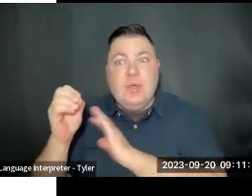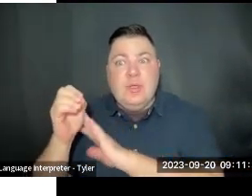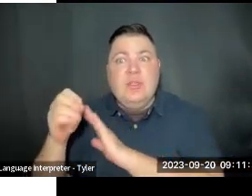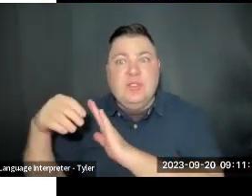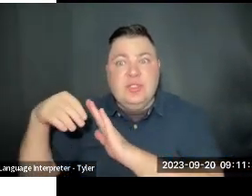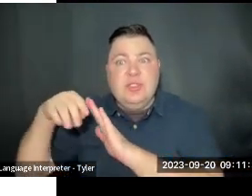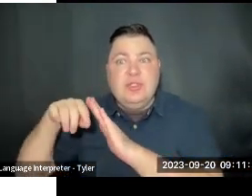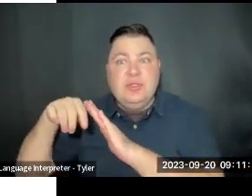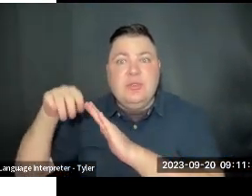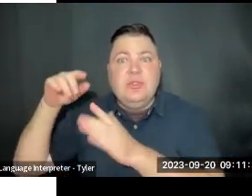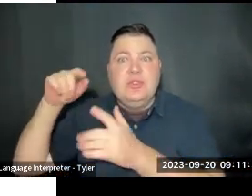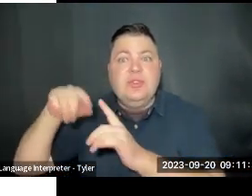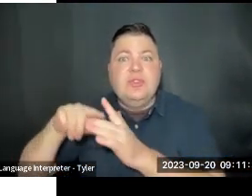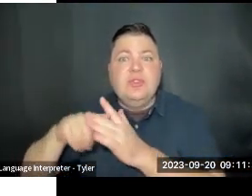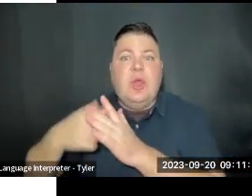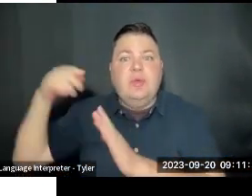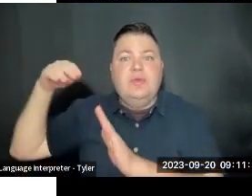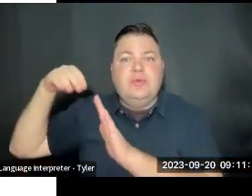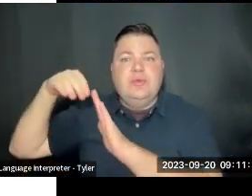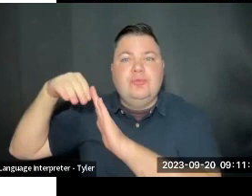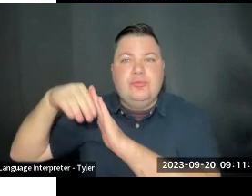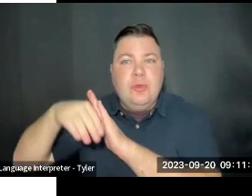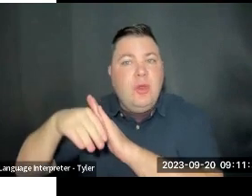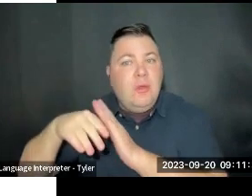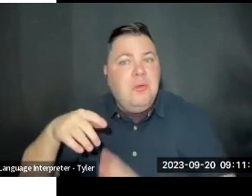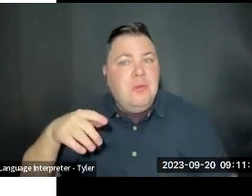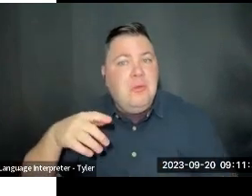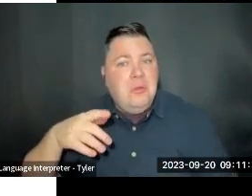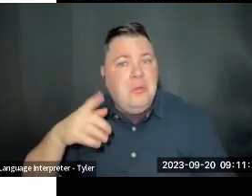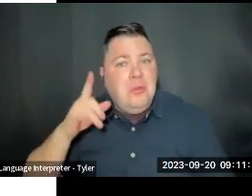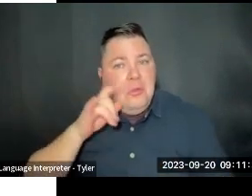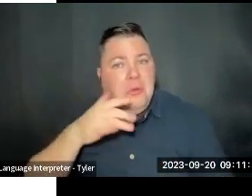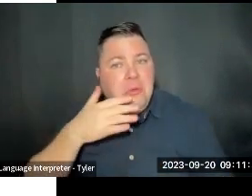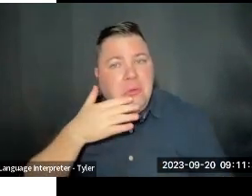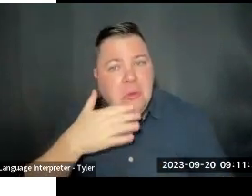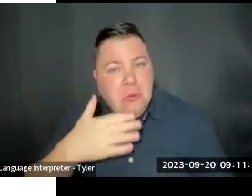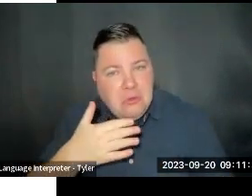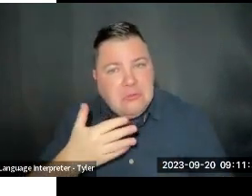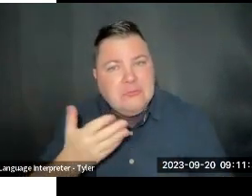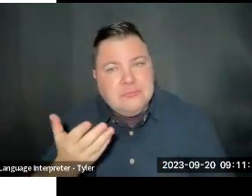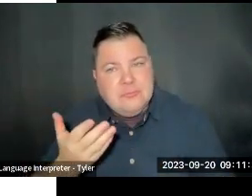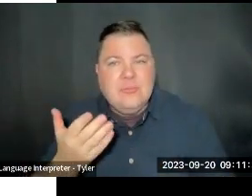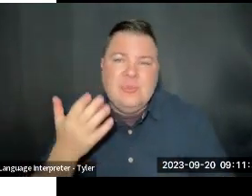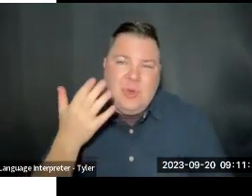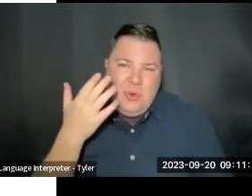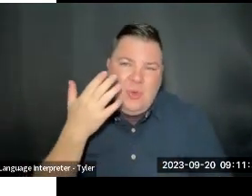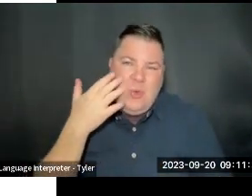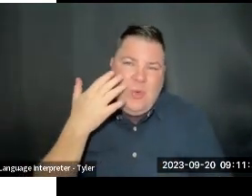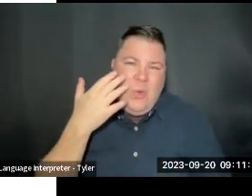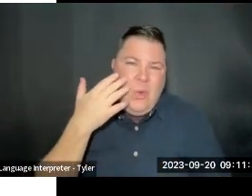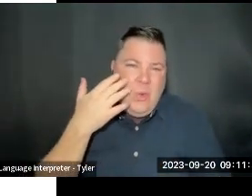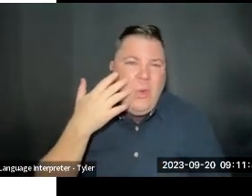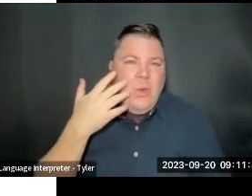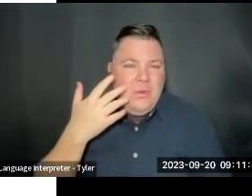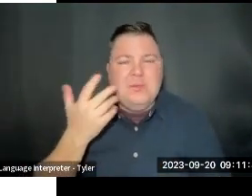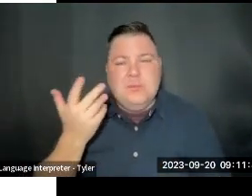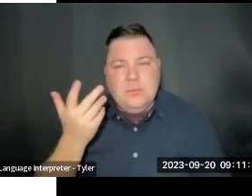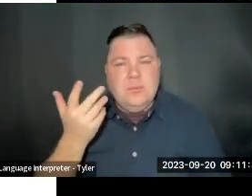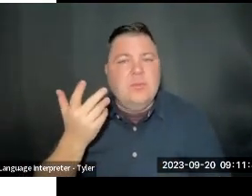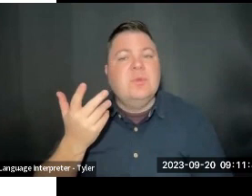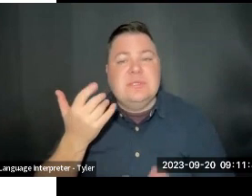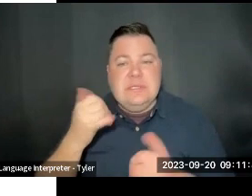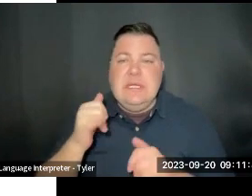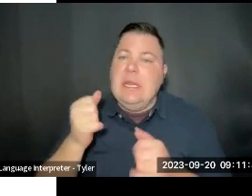to drop. That's encouraging. But we know that there's still a lot of work to be done because